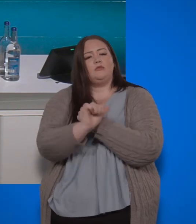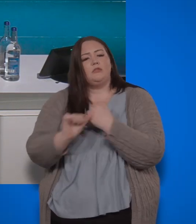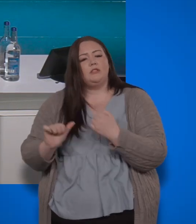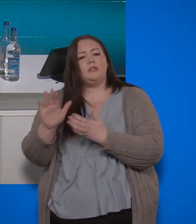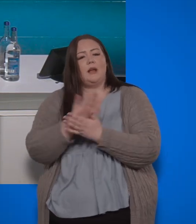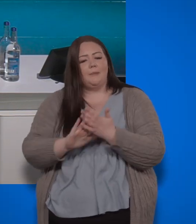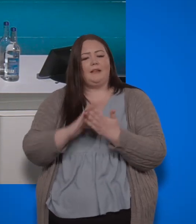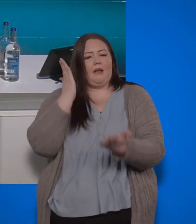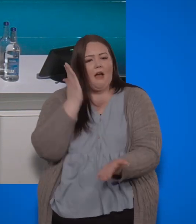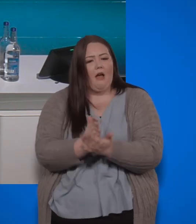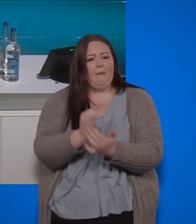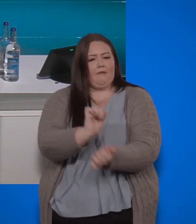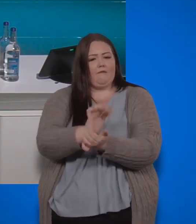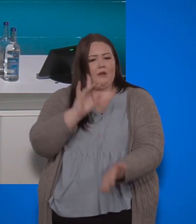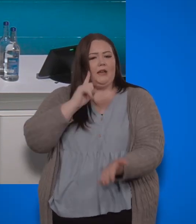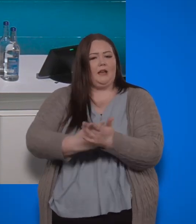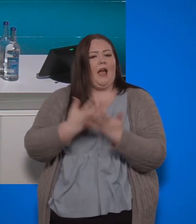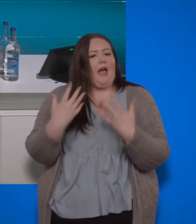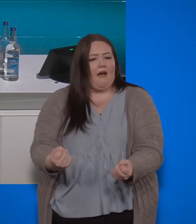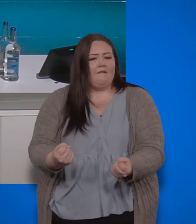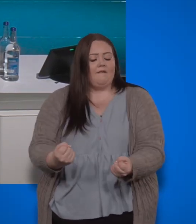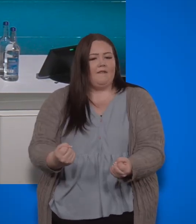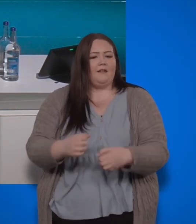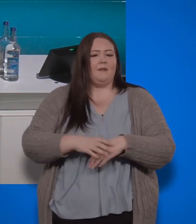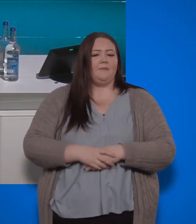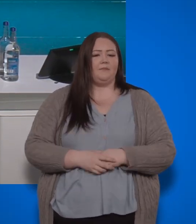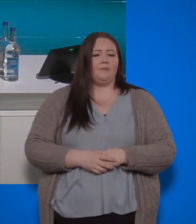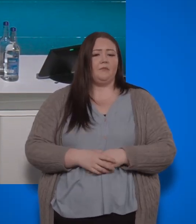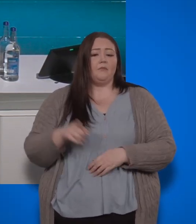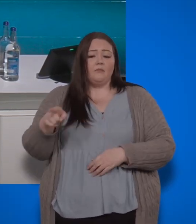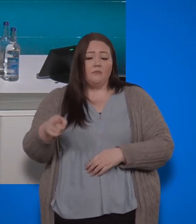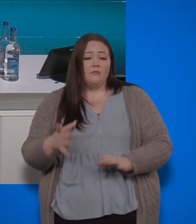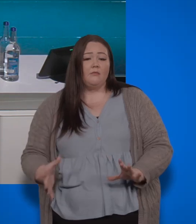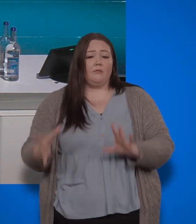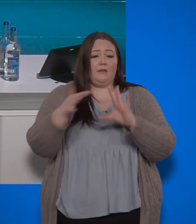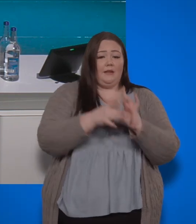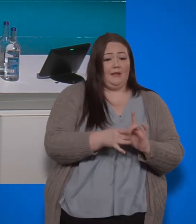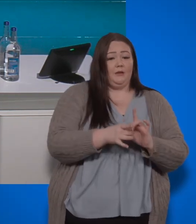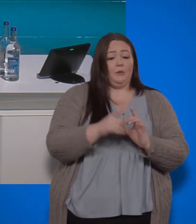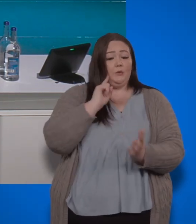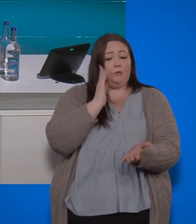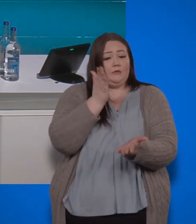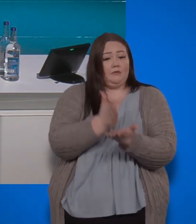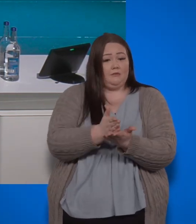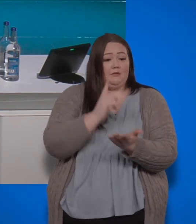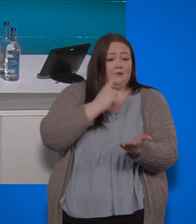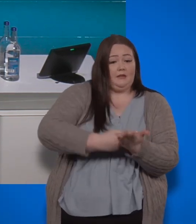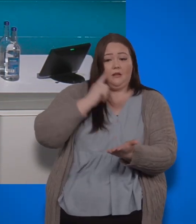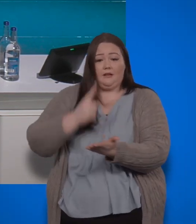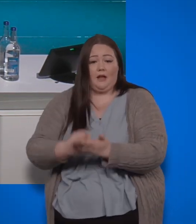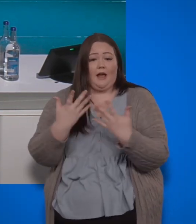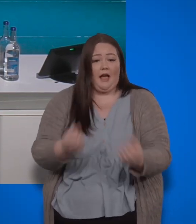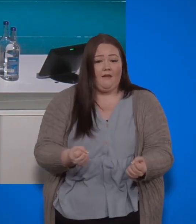that it celebrates genuine freedom. And along with genuine freedom becomes accountability